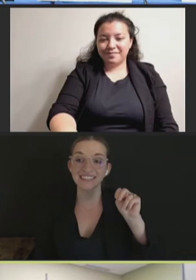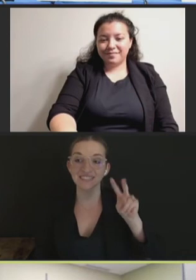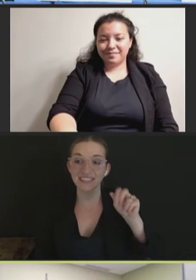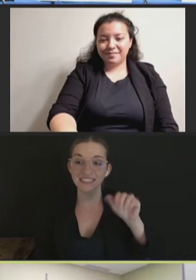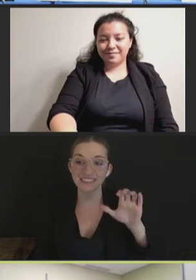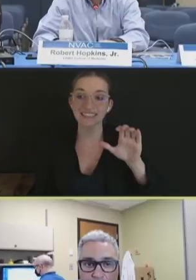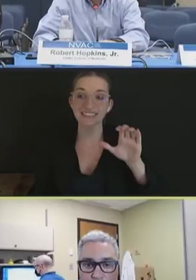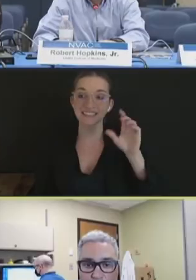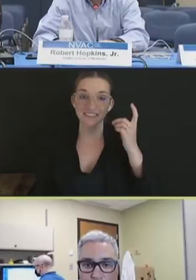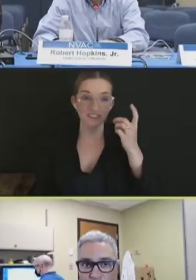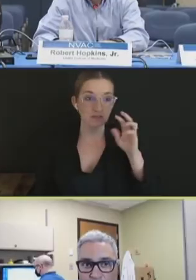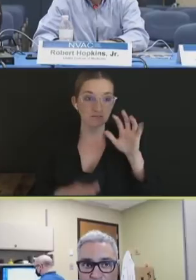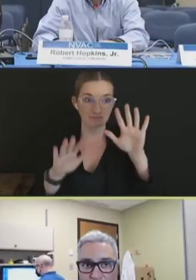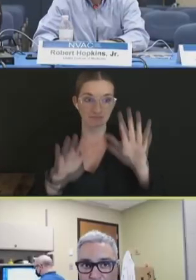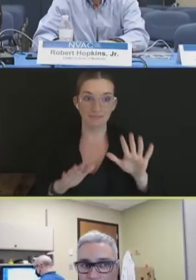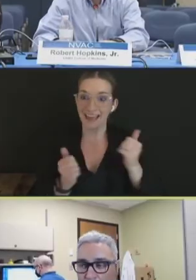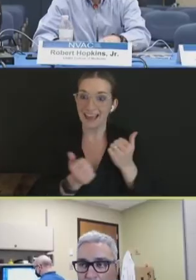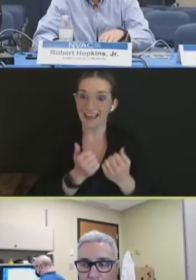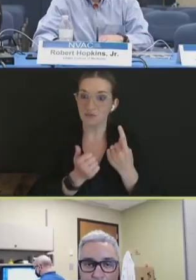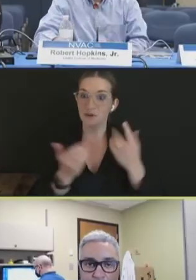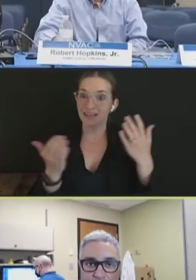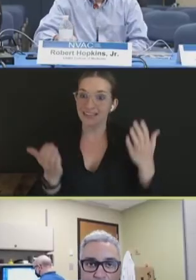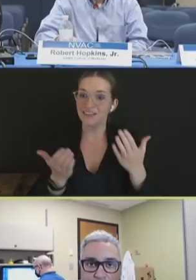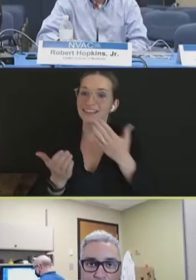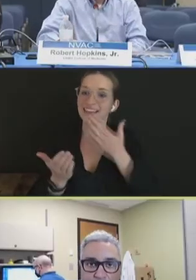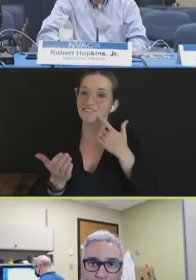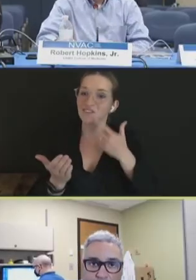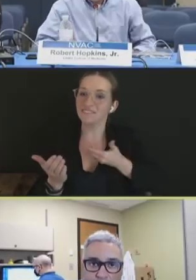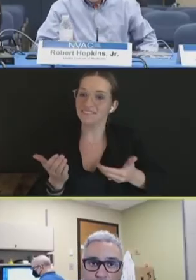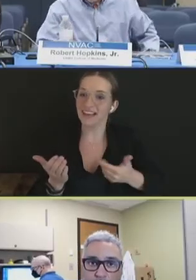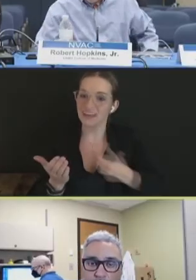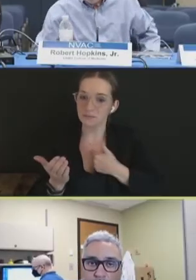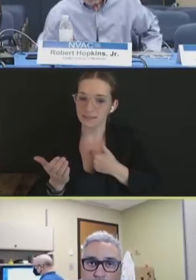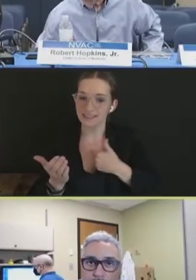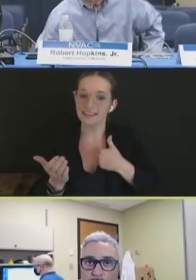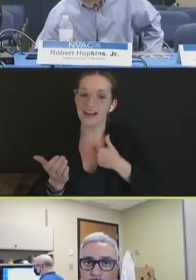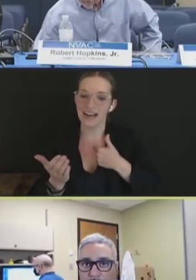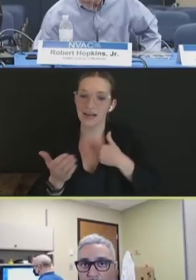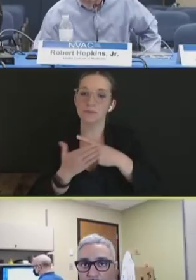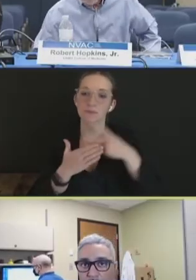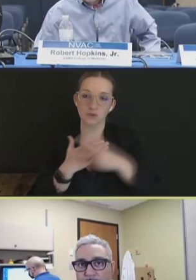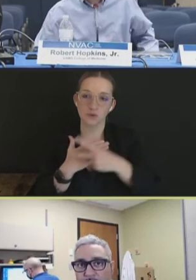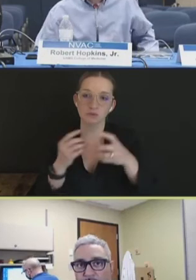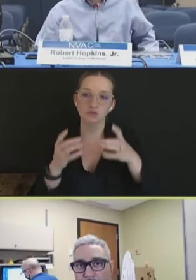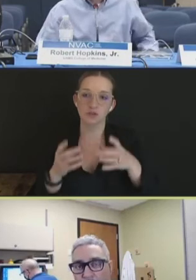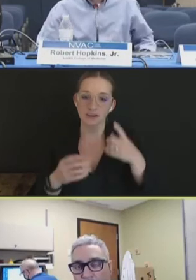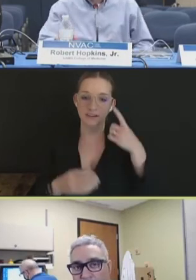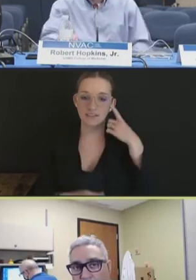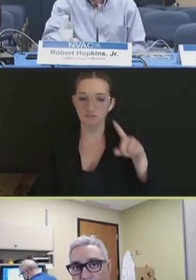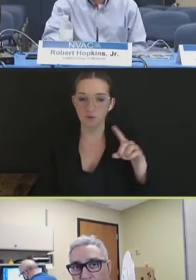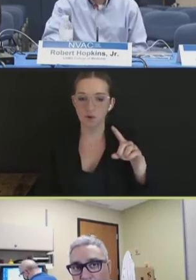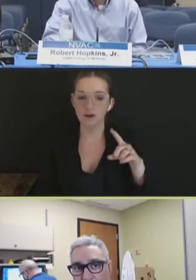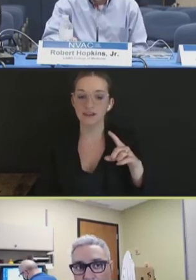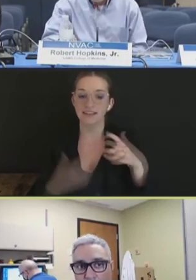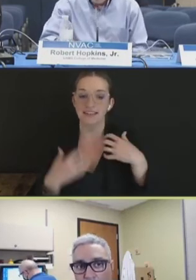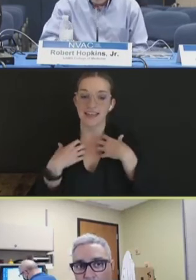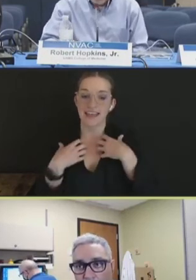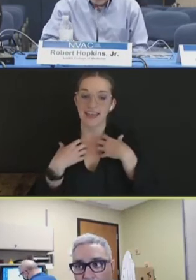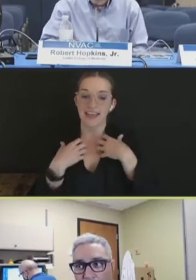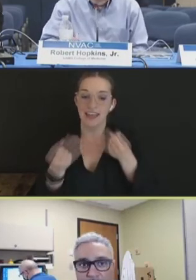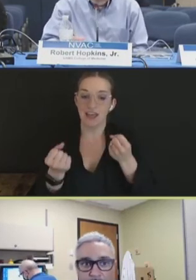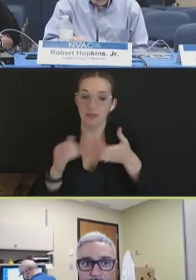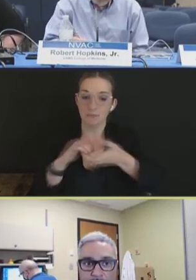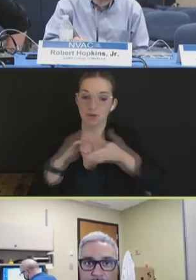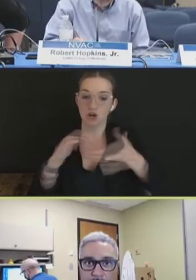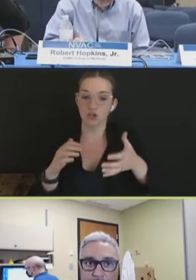everyone who's here, and thank you so much for having me. As stated, I am the program director of the Health Partners Occupational Environmental Medicine residency, as